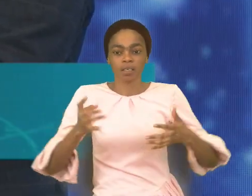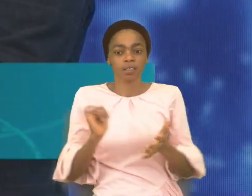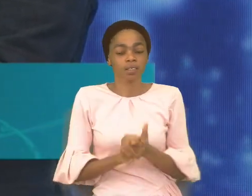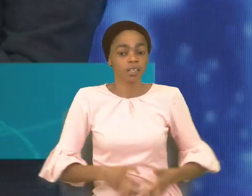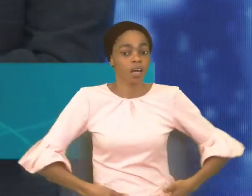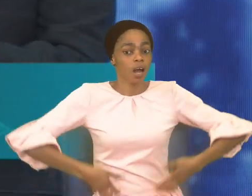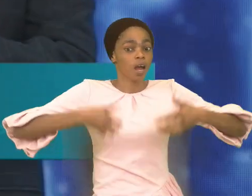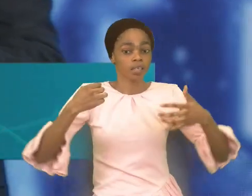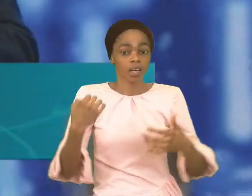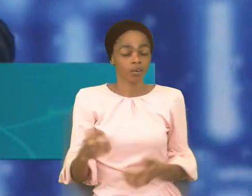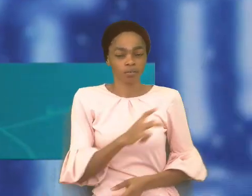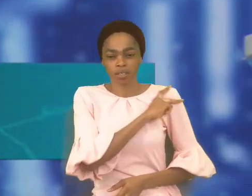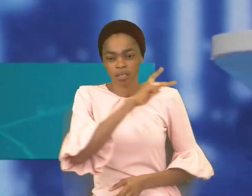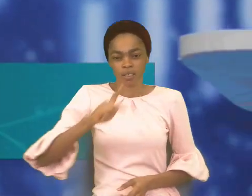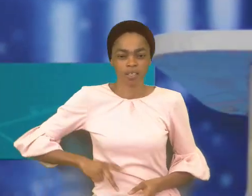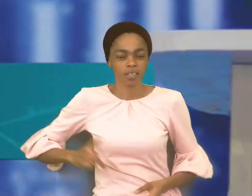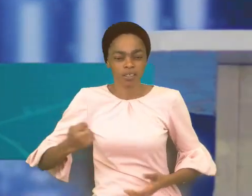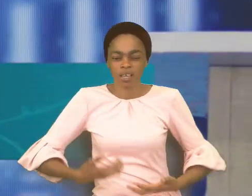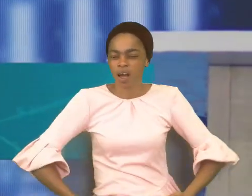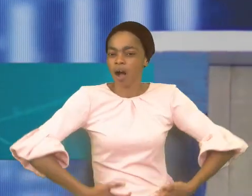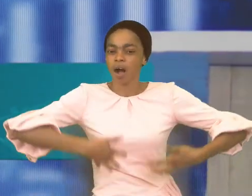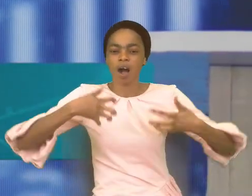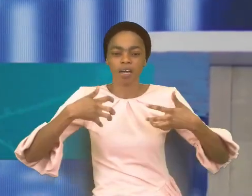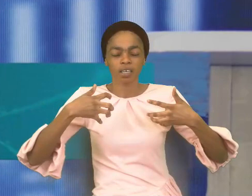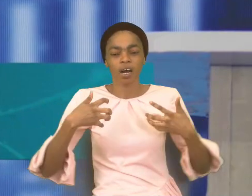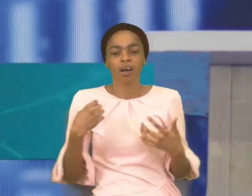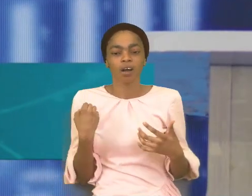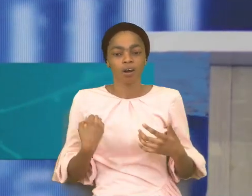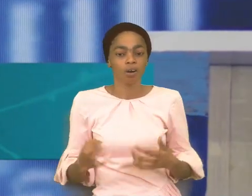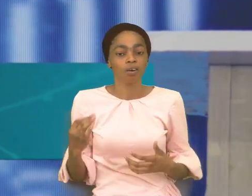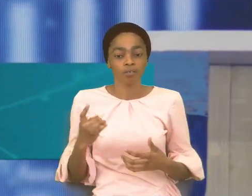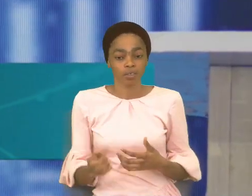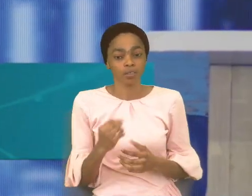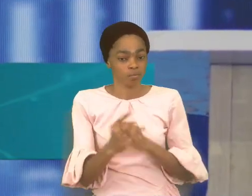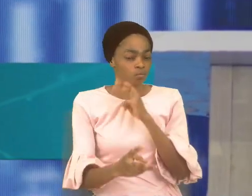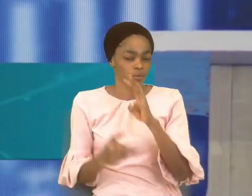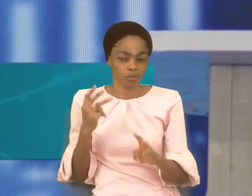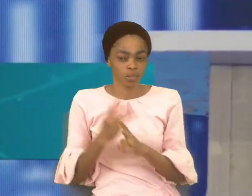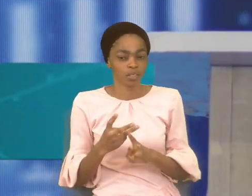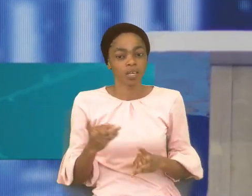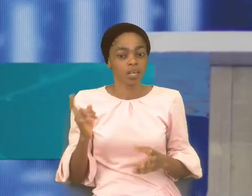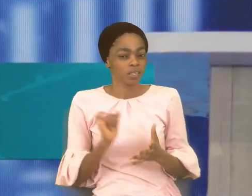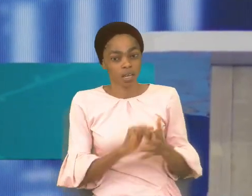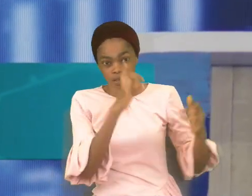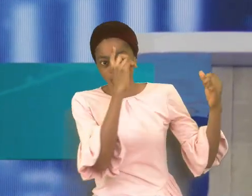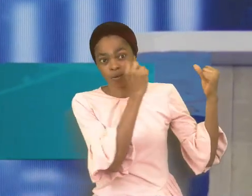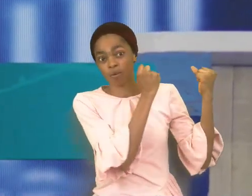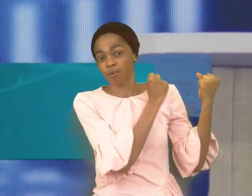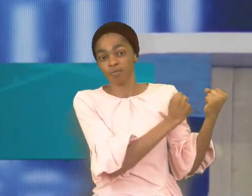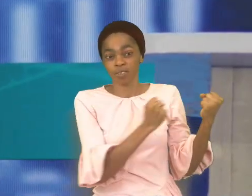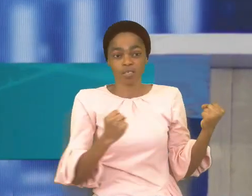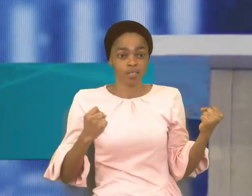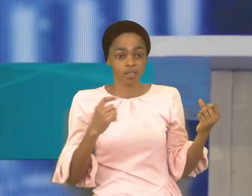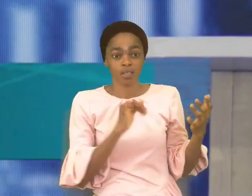fury of the world. The confidence we have in God, the trust we have in God,